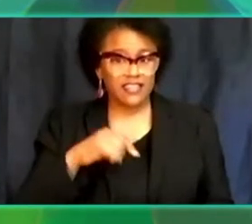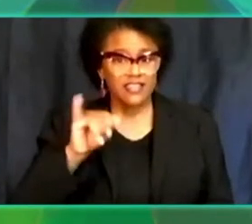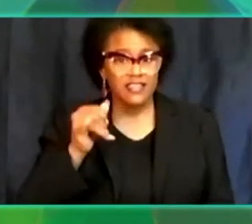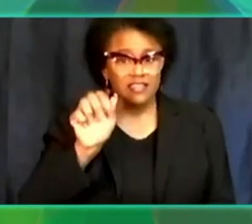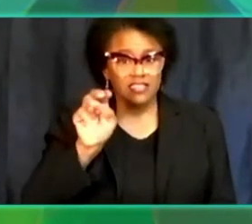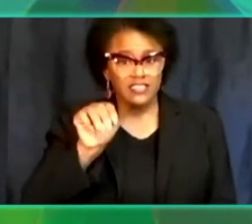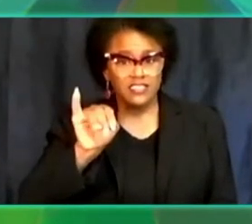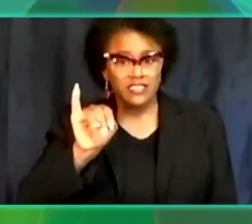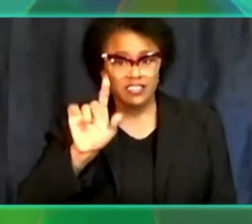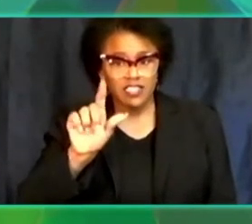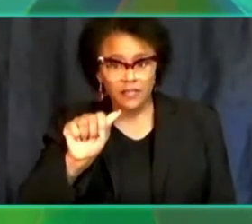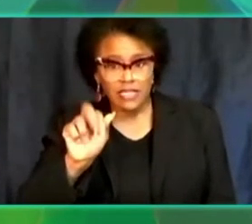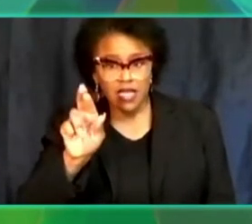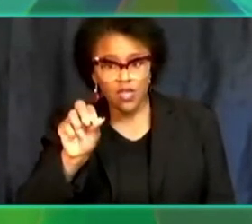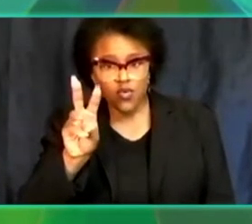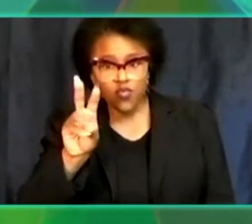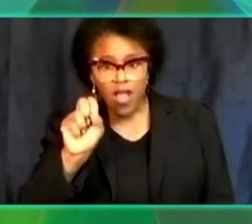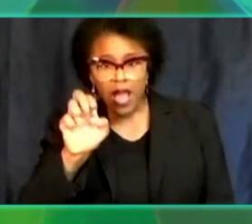Rowser everywhere.